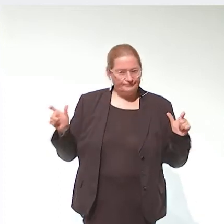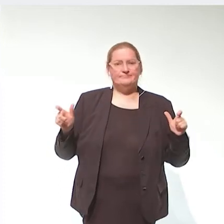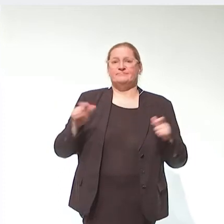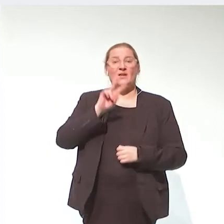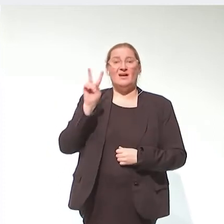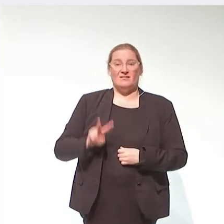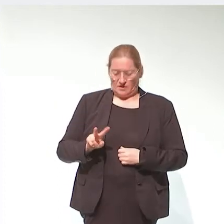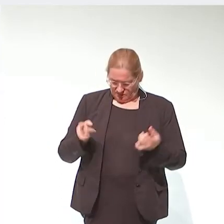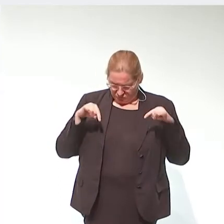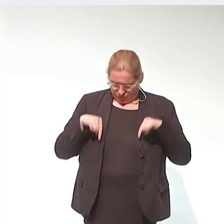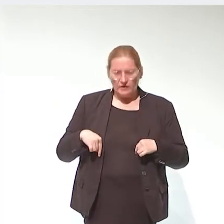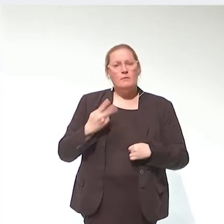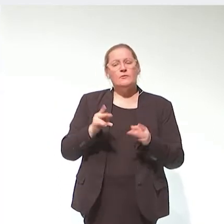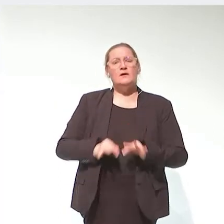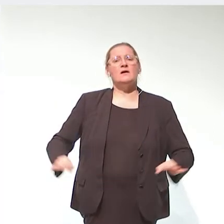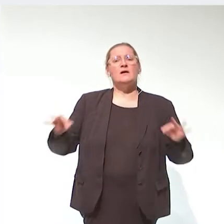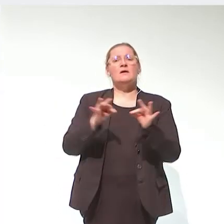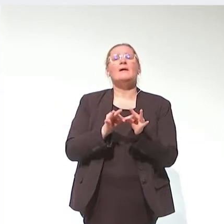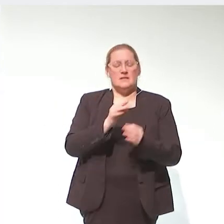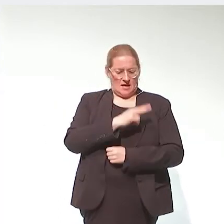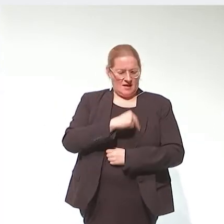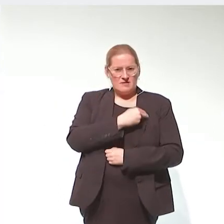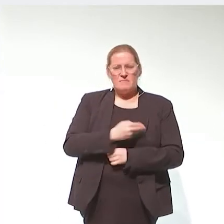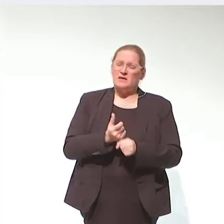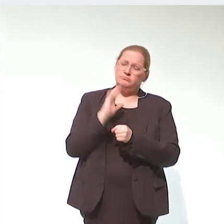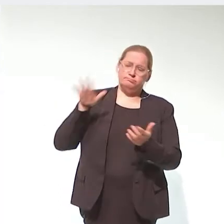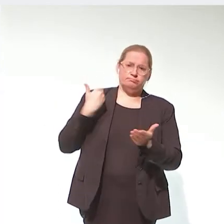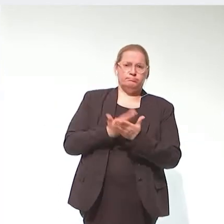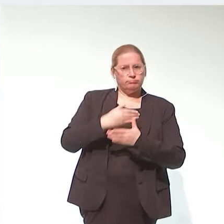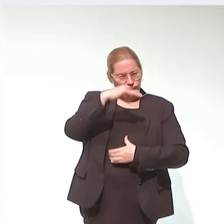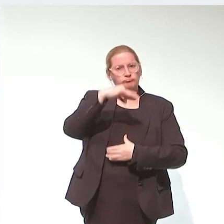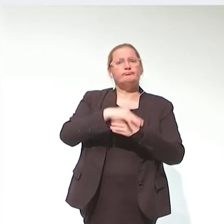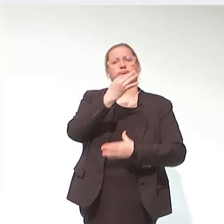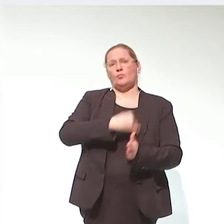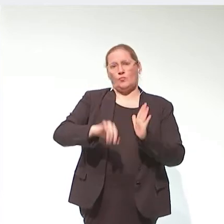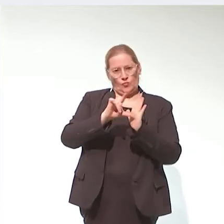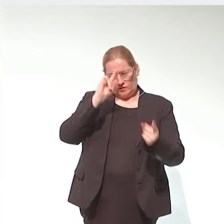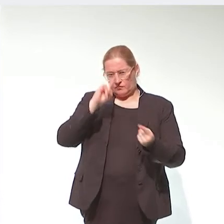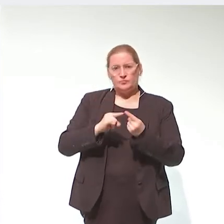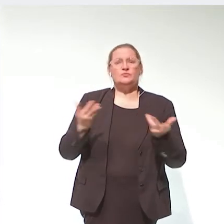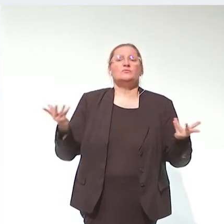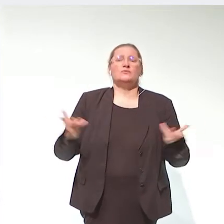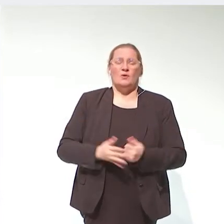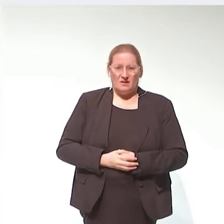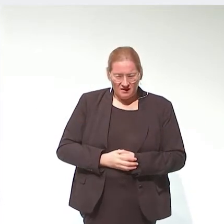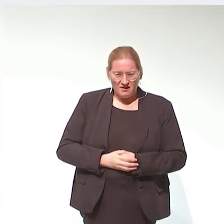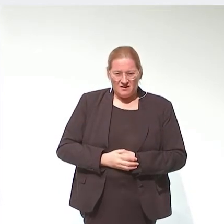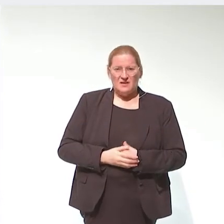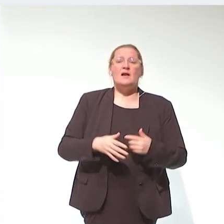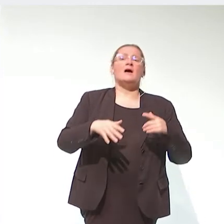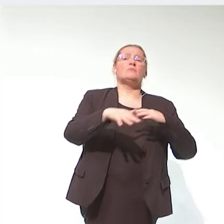that basically ensures that there's no discrimination when it comes to certain environments. And we want to